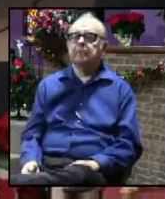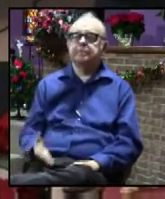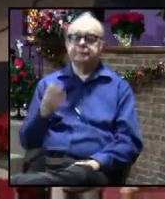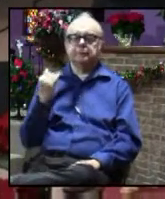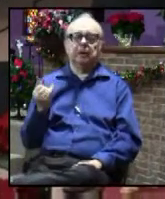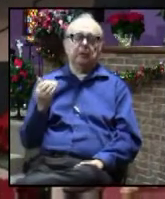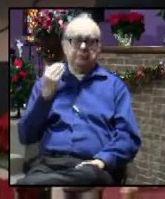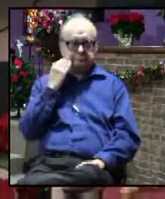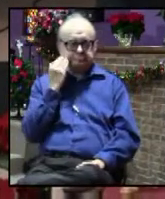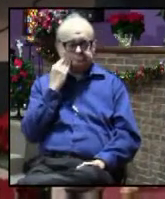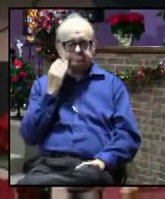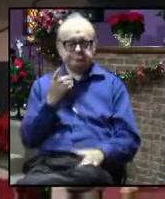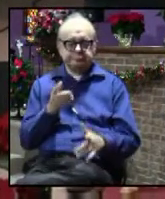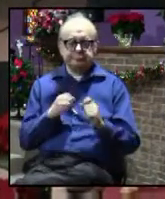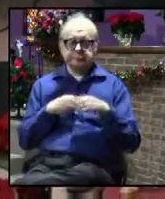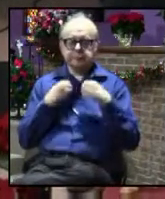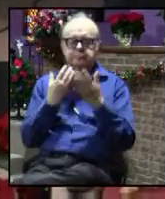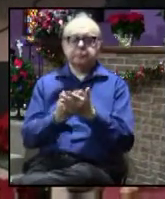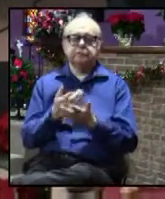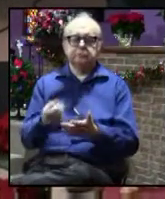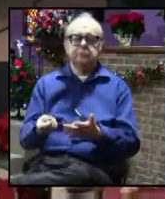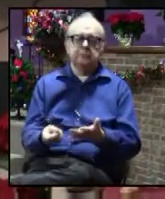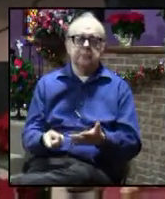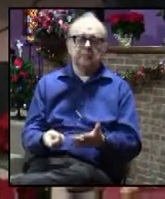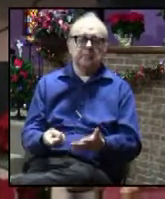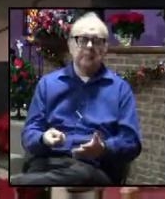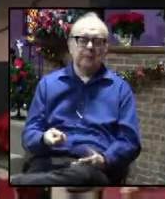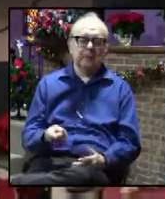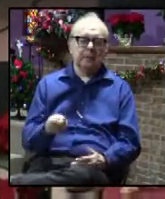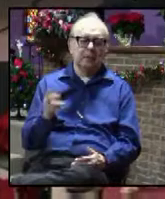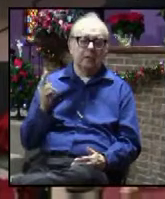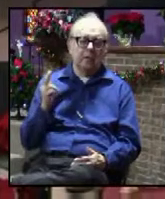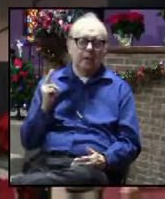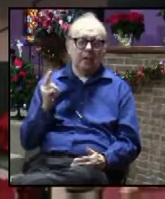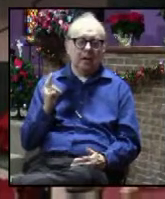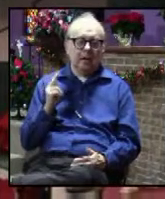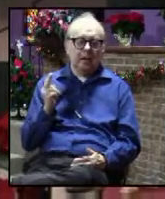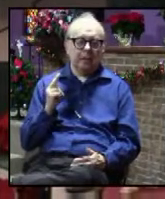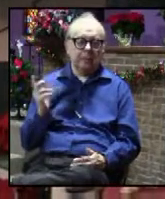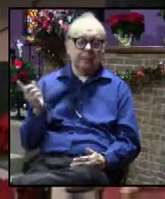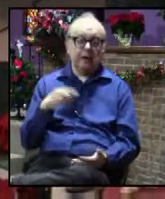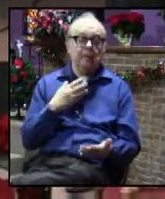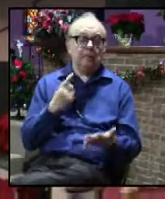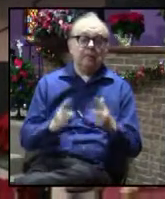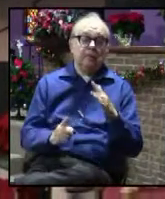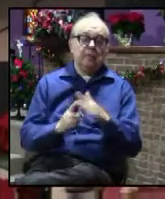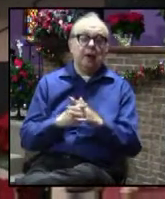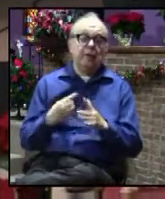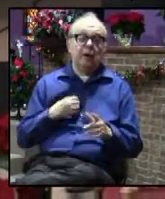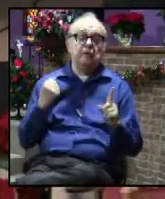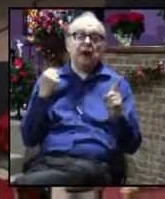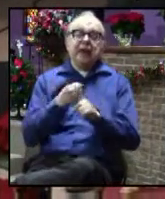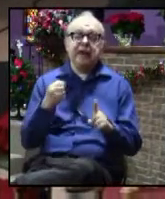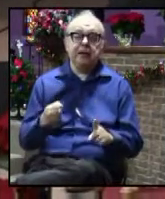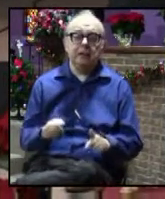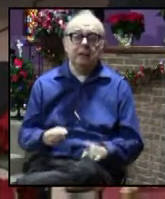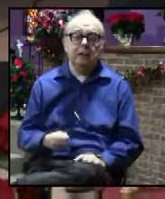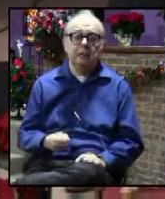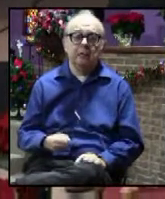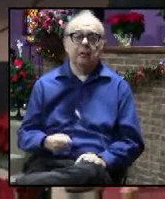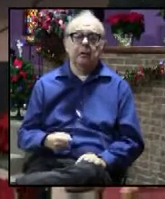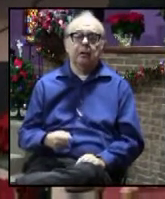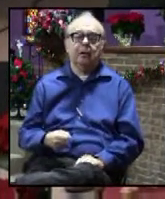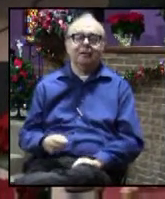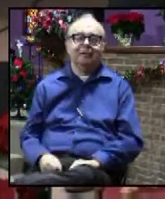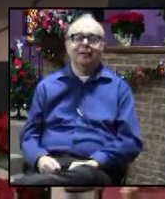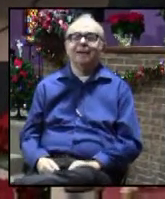Because I know as soon as I get there, Uncle Joe's going to be there, and I just want to punch him out. Or Aunt Sally.